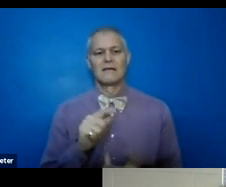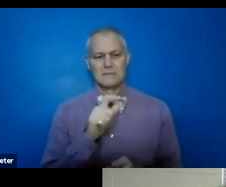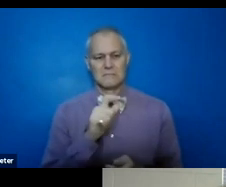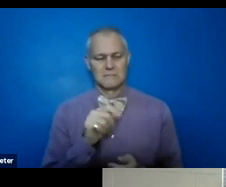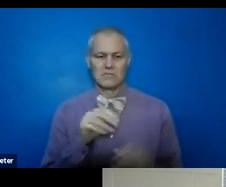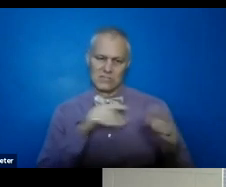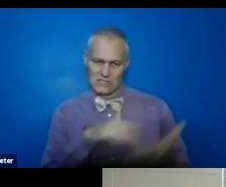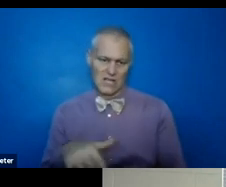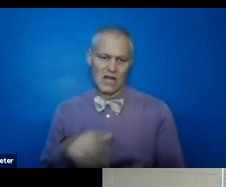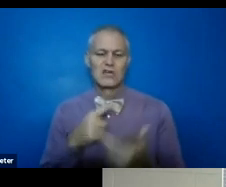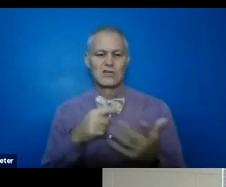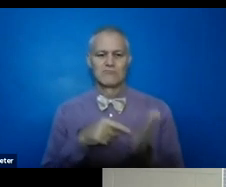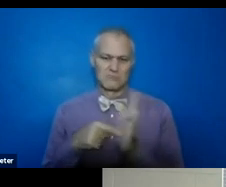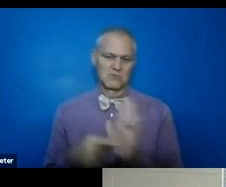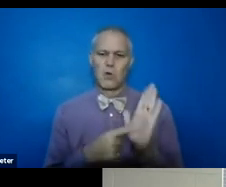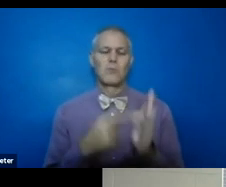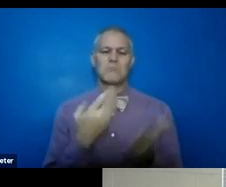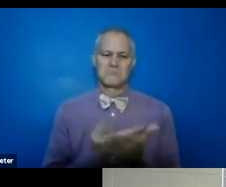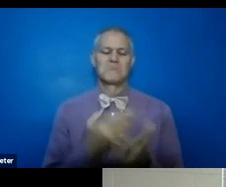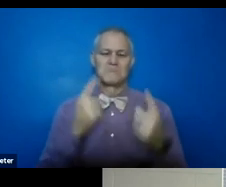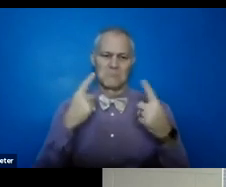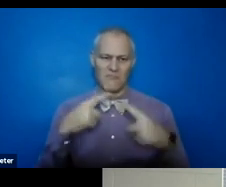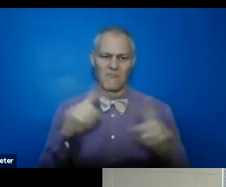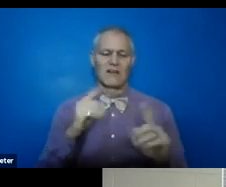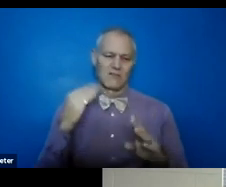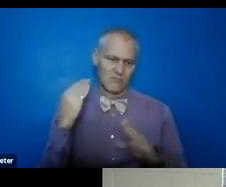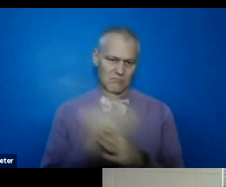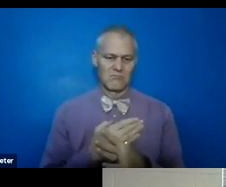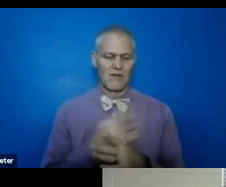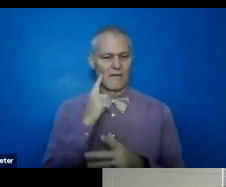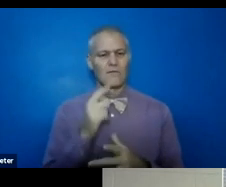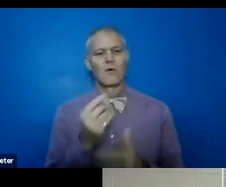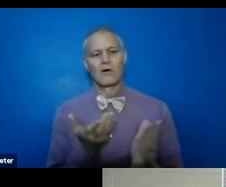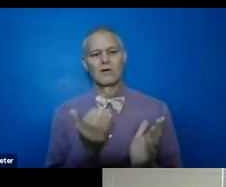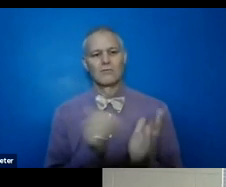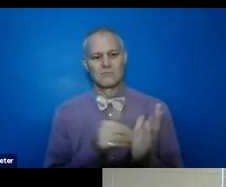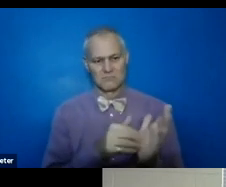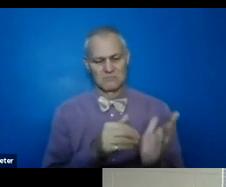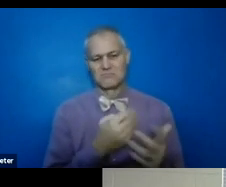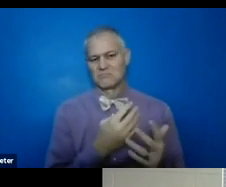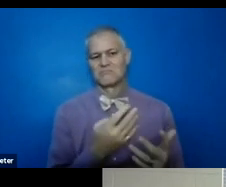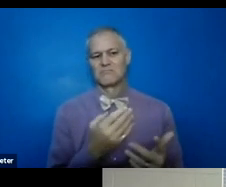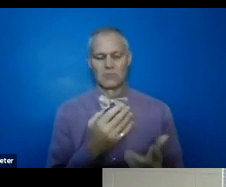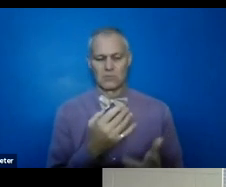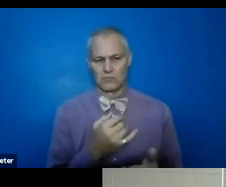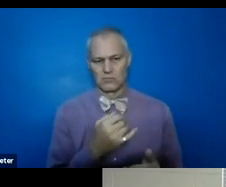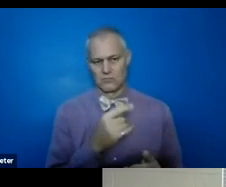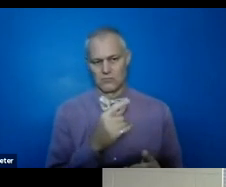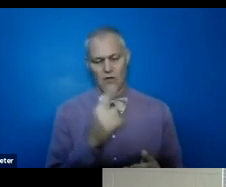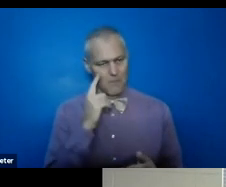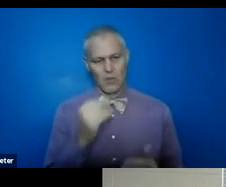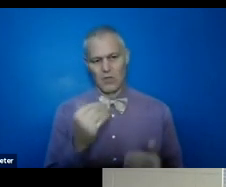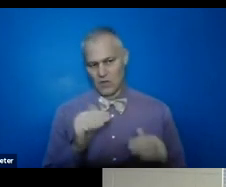and shown to be effective intervention for reducing recidivism, both for adults and juveniles. We also use